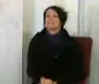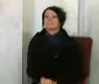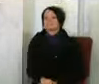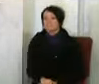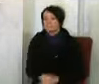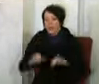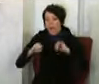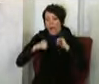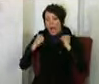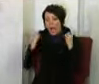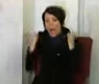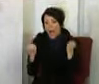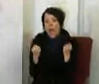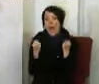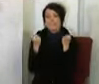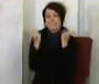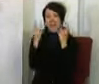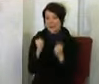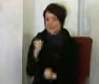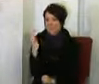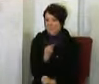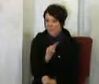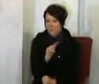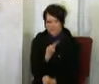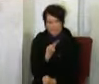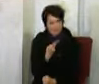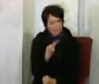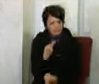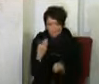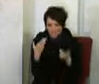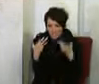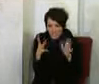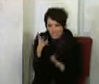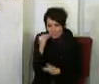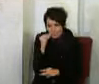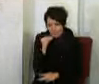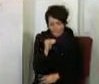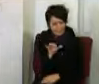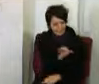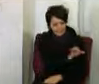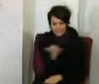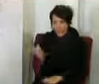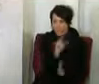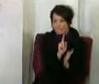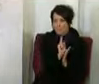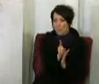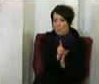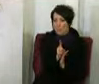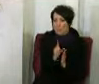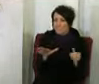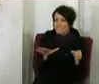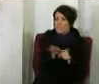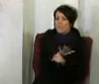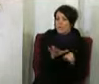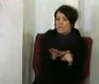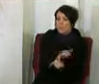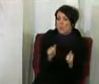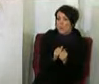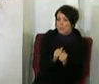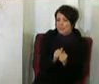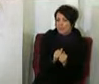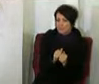How many of us have had those moments when we are filled with doubt because something